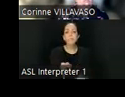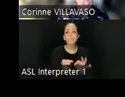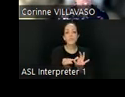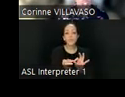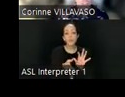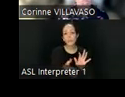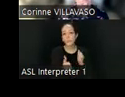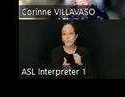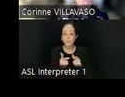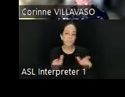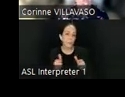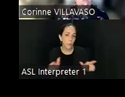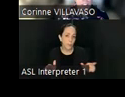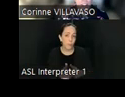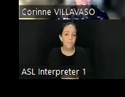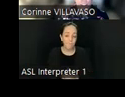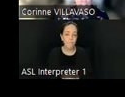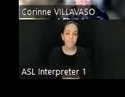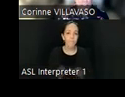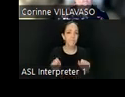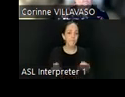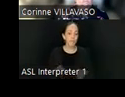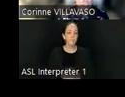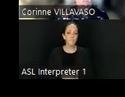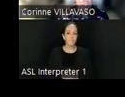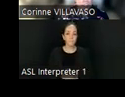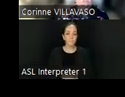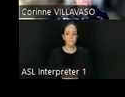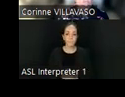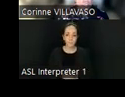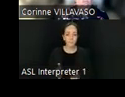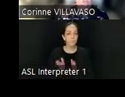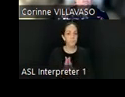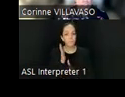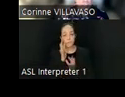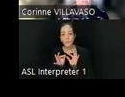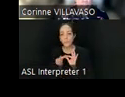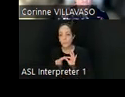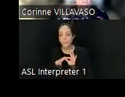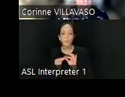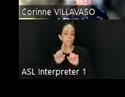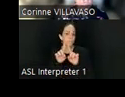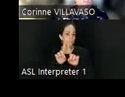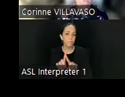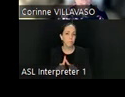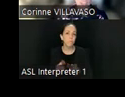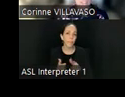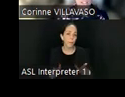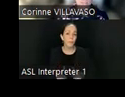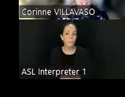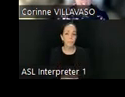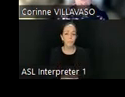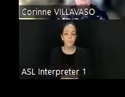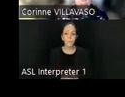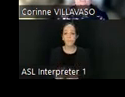policeaccountability@portlandoregon.gov to ask for other access assistance, including interpretation into other languages.